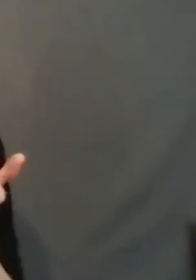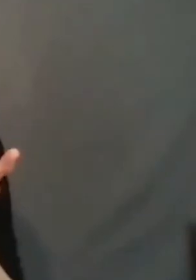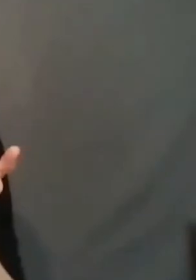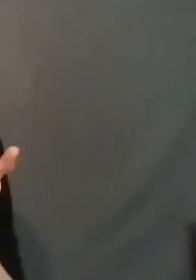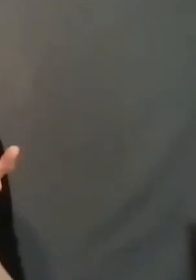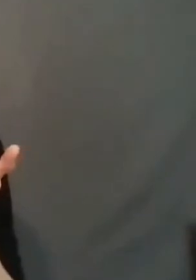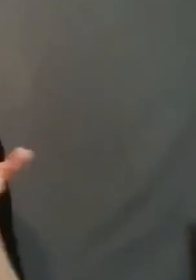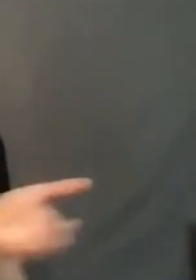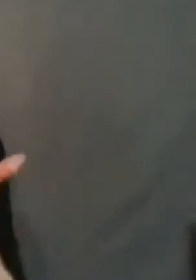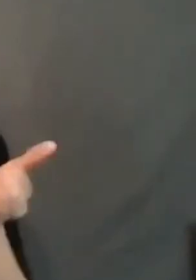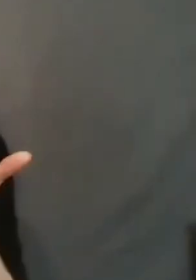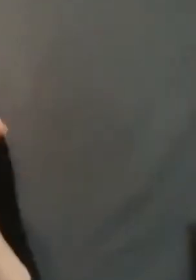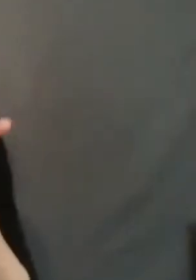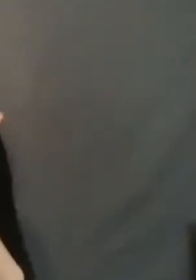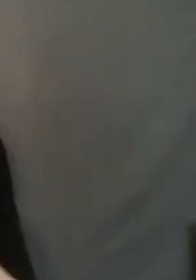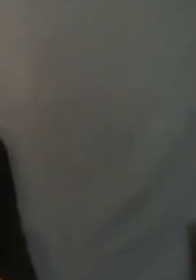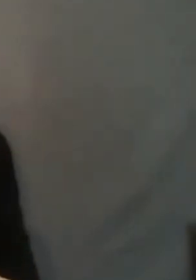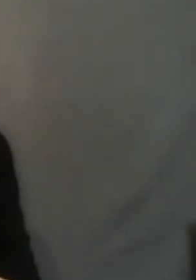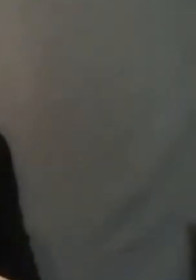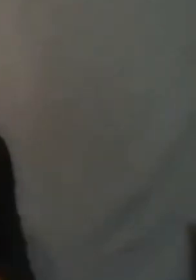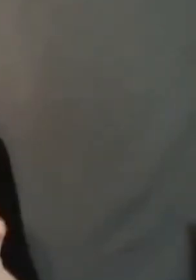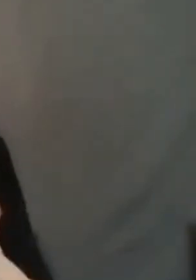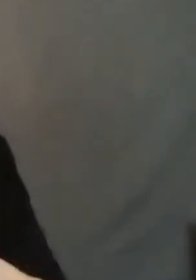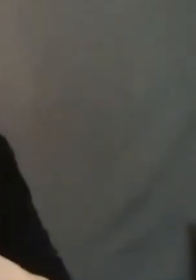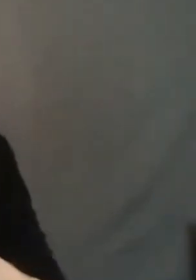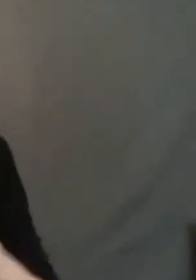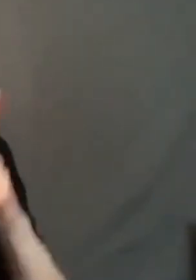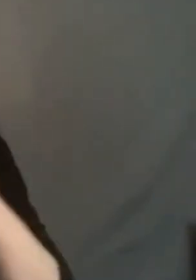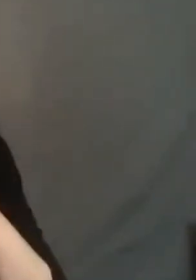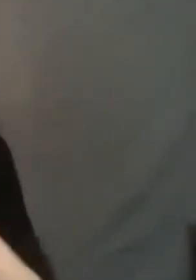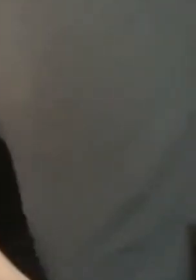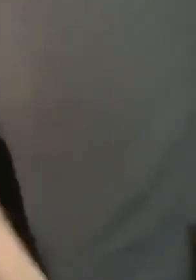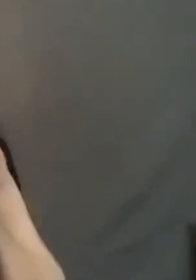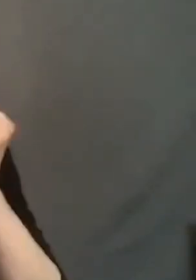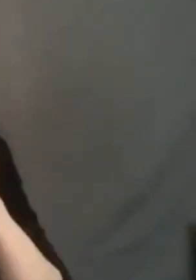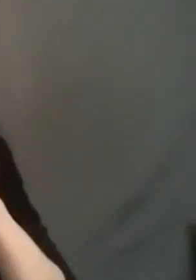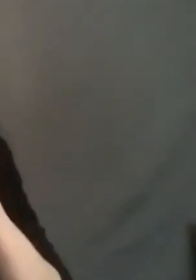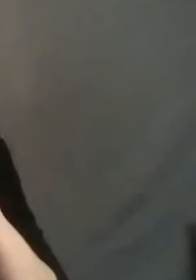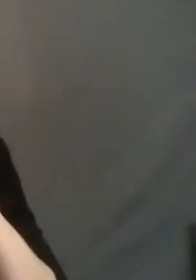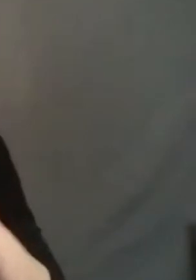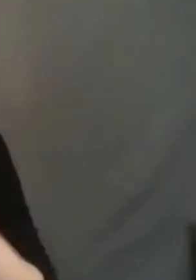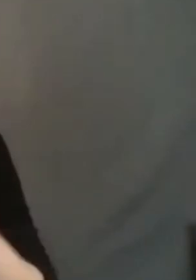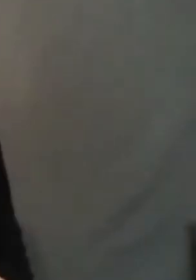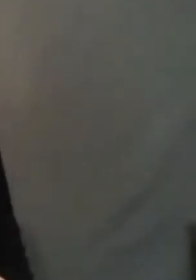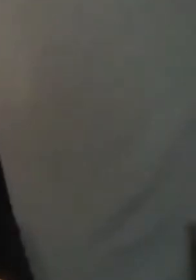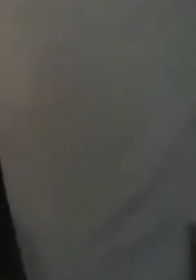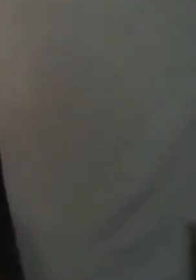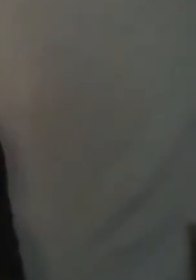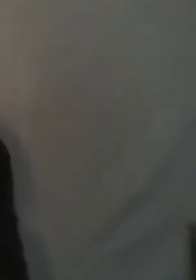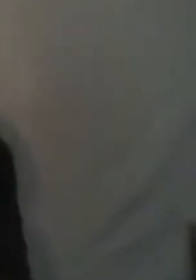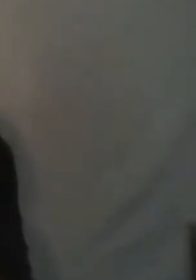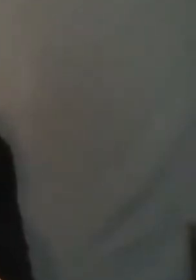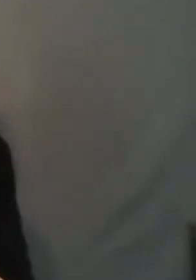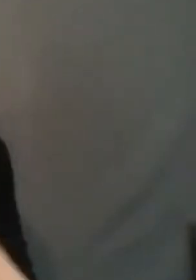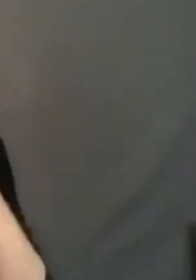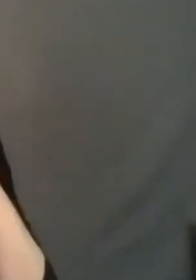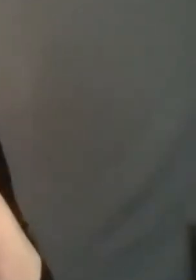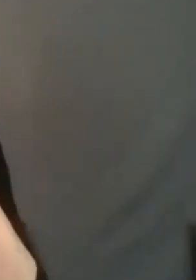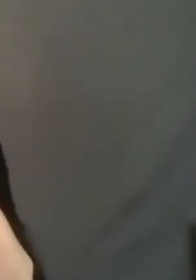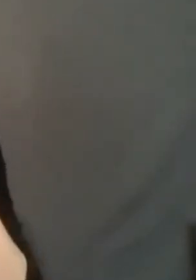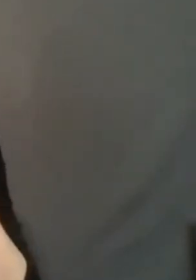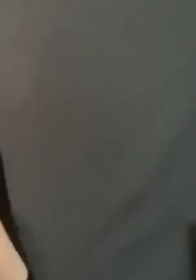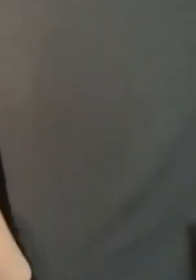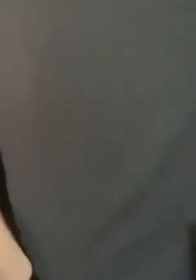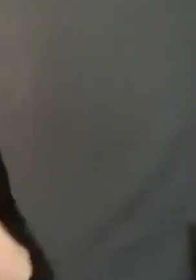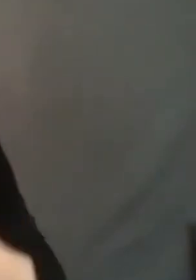in applications of computational, quantitative, qualitative, and evaluative research